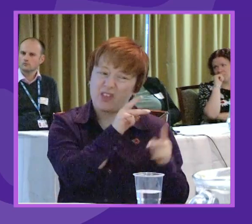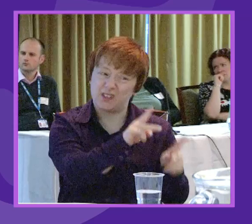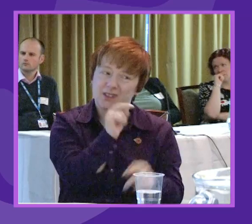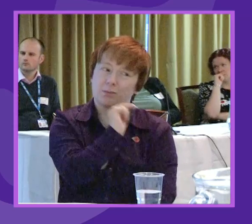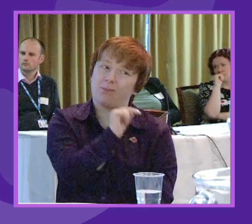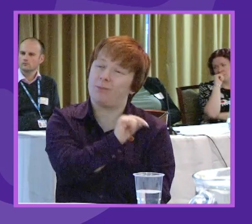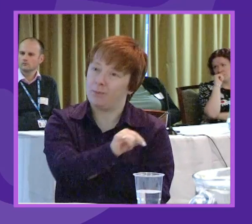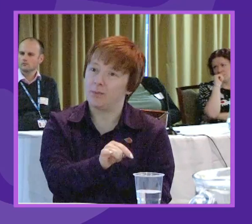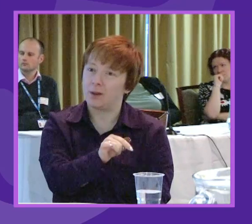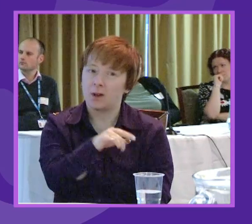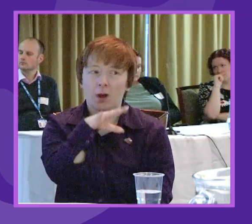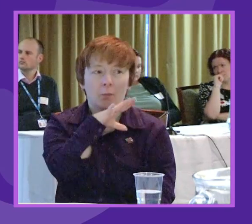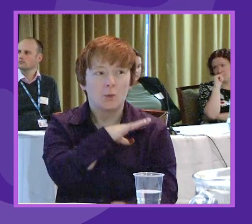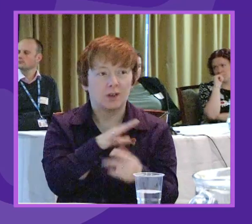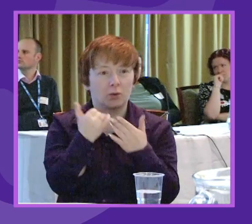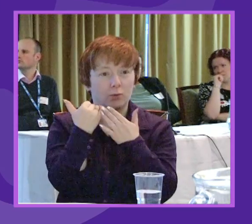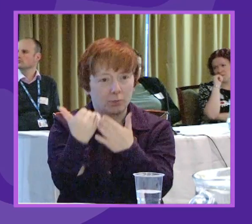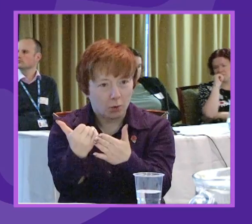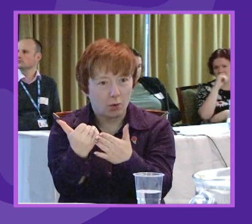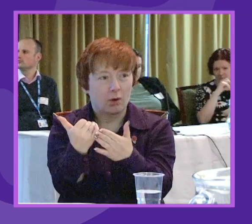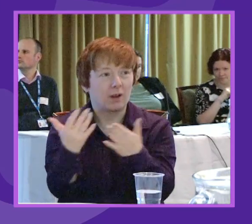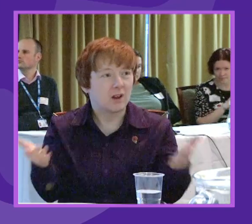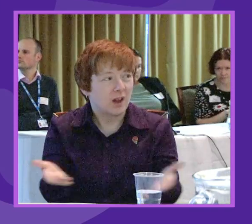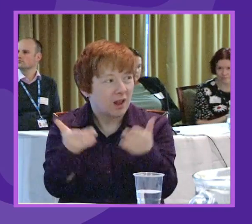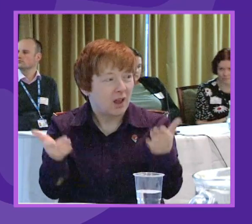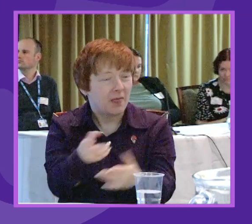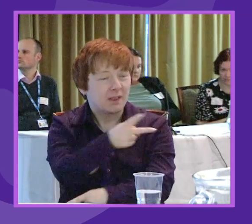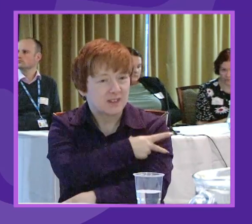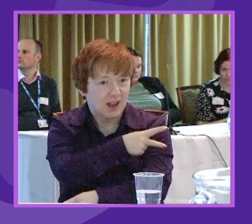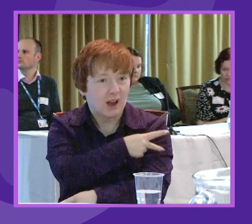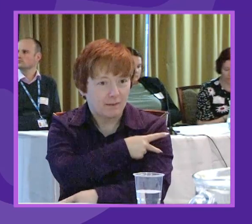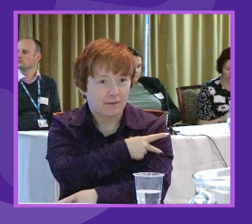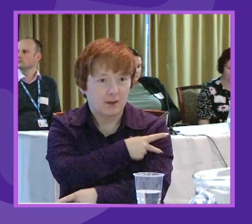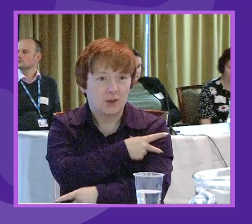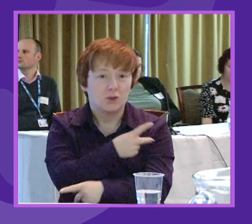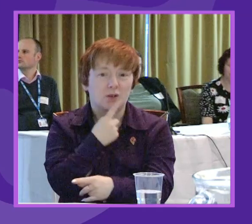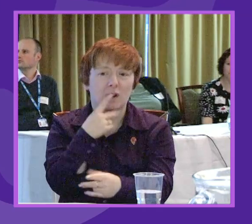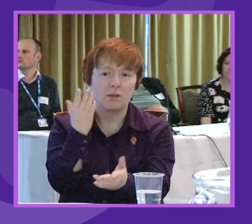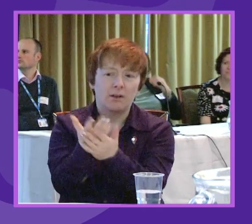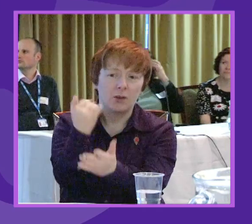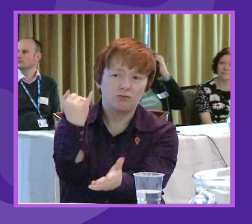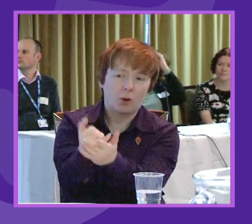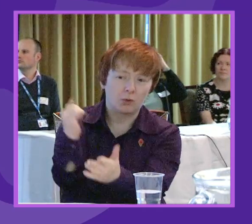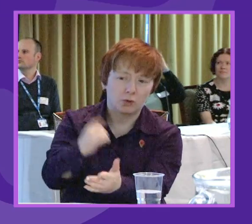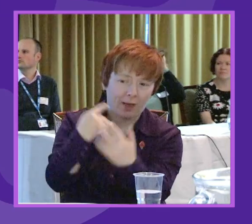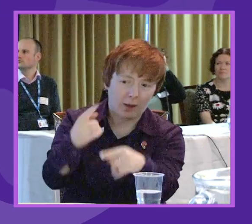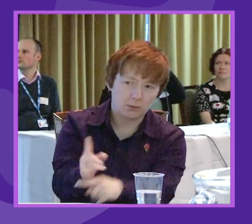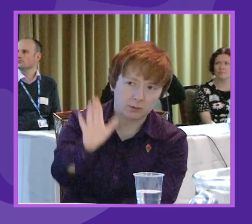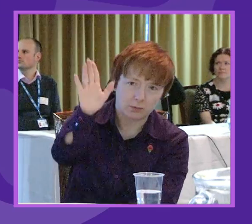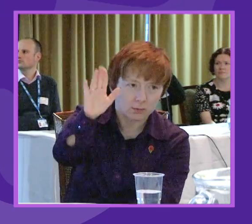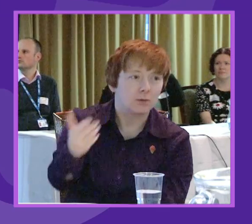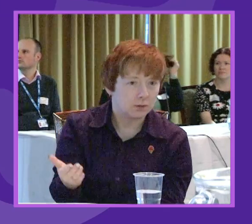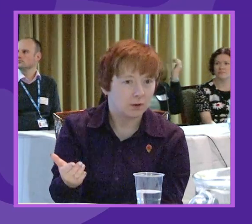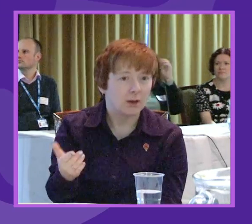down. But we have to enable and support our staff and our service users and carers and peer workers to say if something is